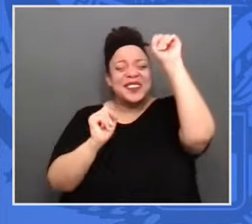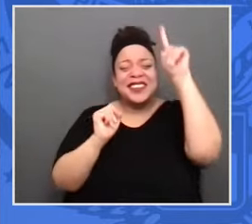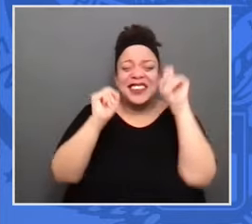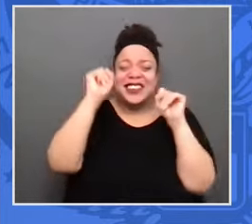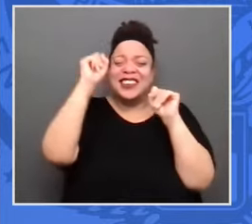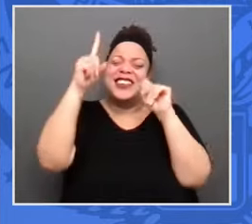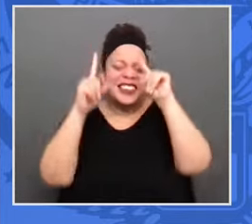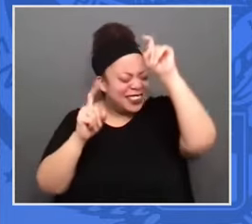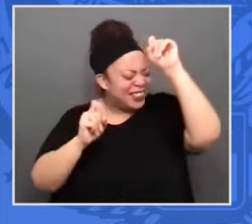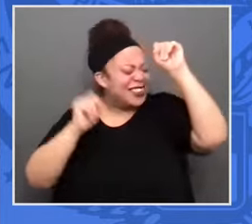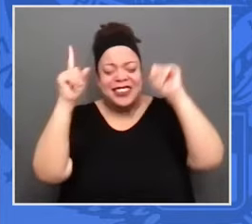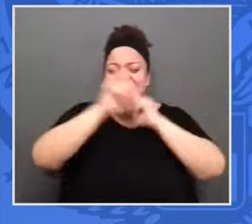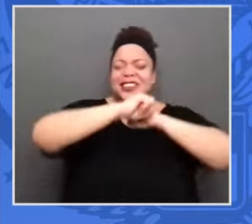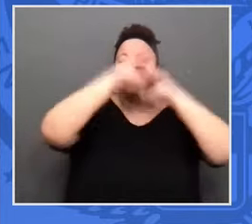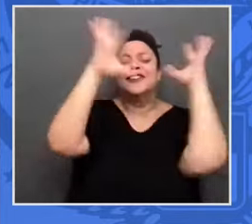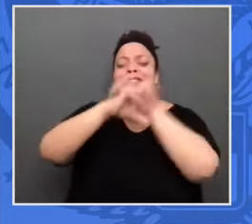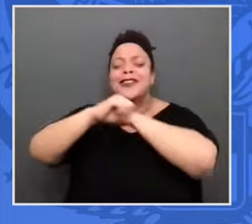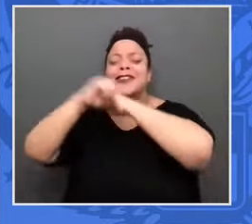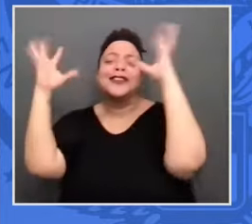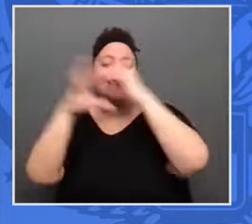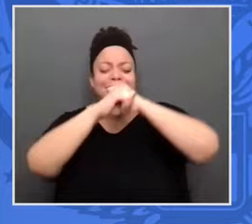firework. Come on, show up.